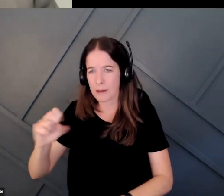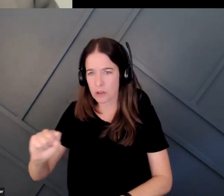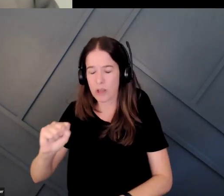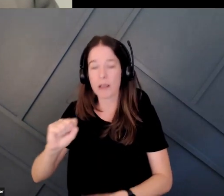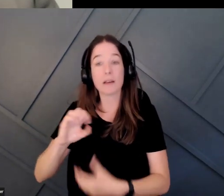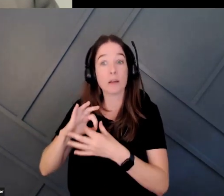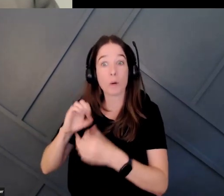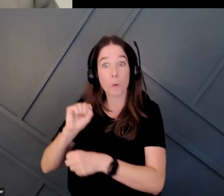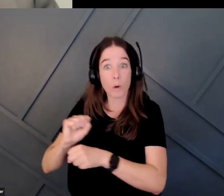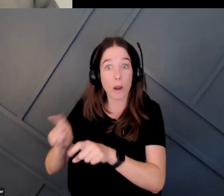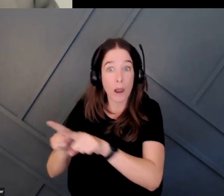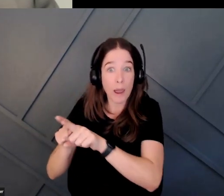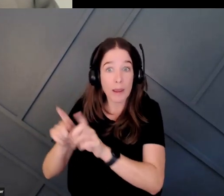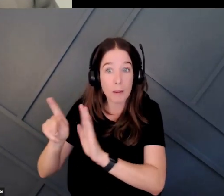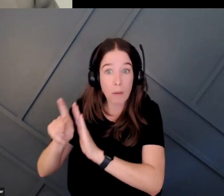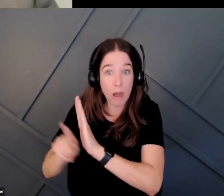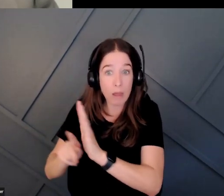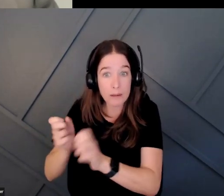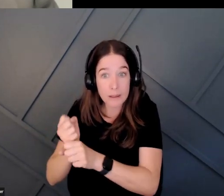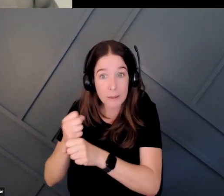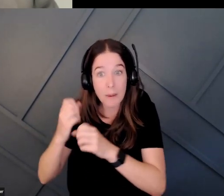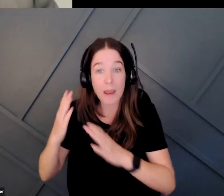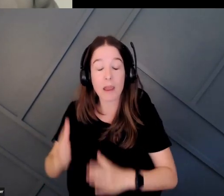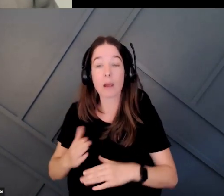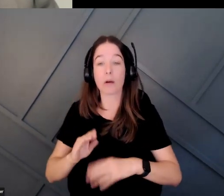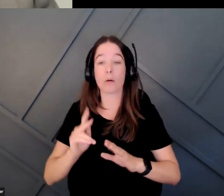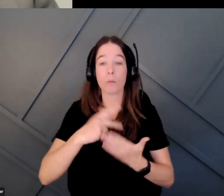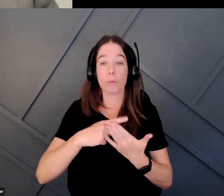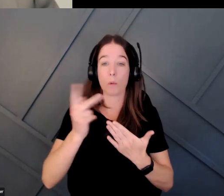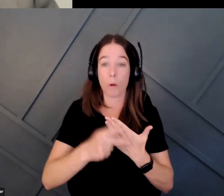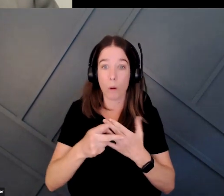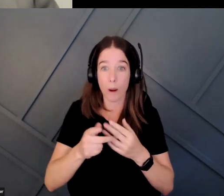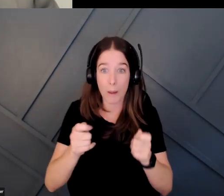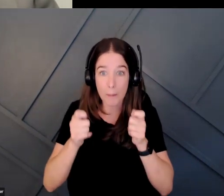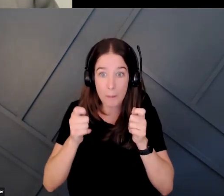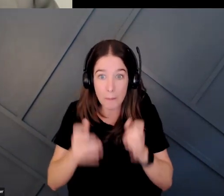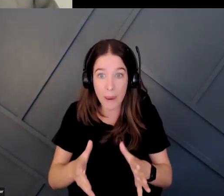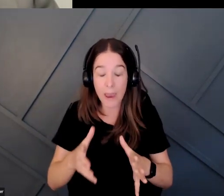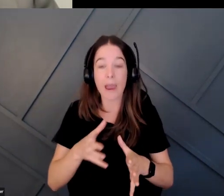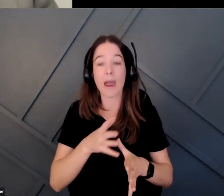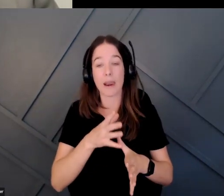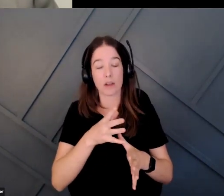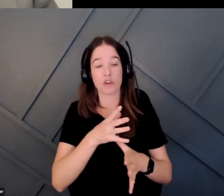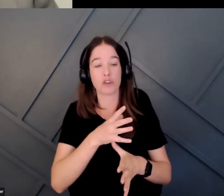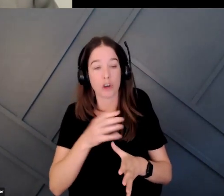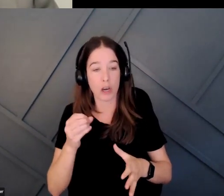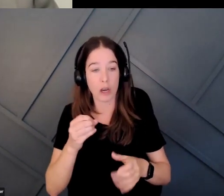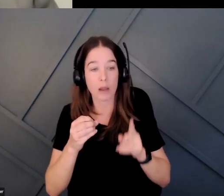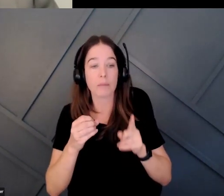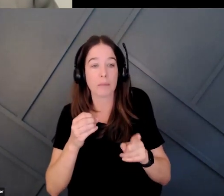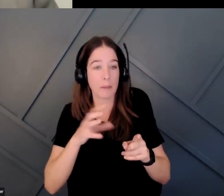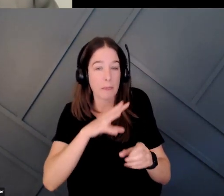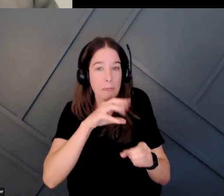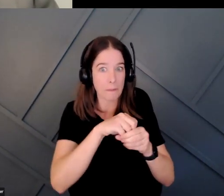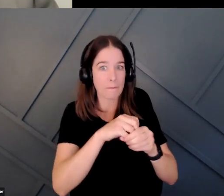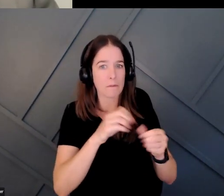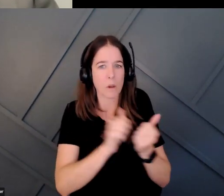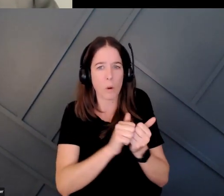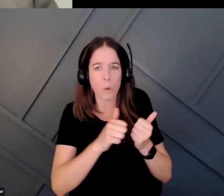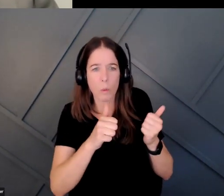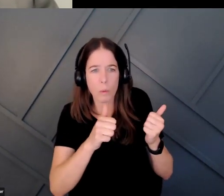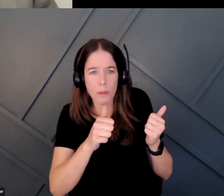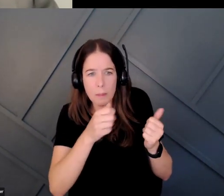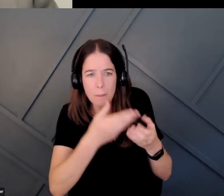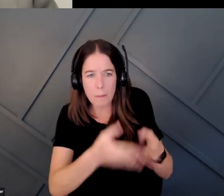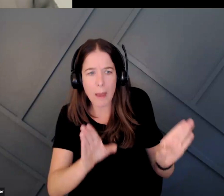policymaker, program manager, and caseworker in the public and private sectors of healthcare and long-term services and